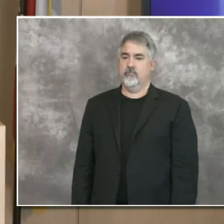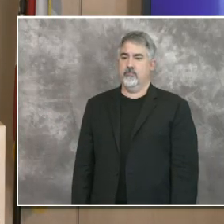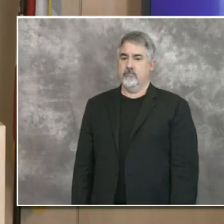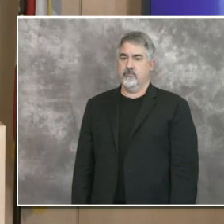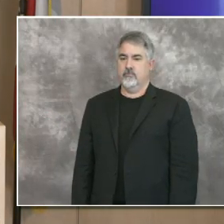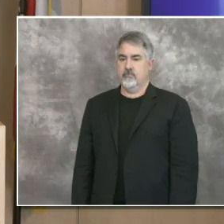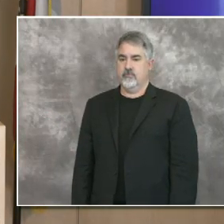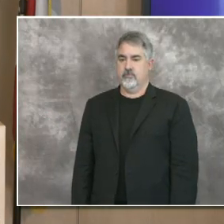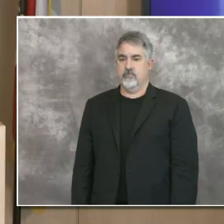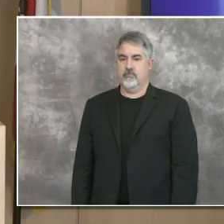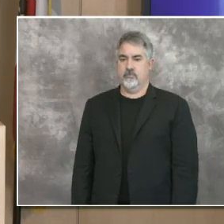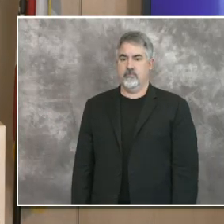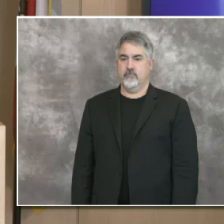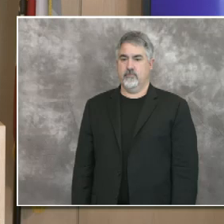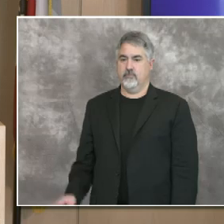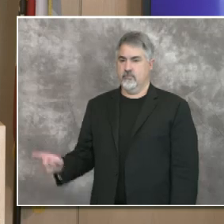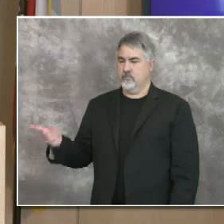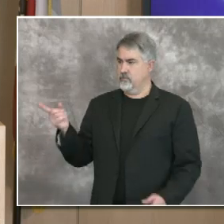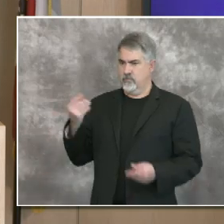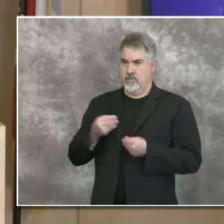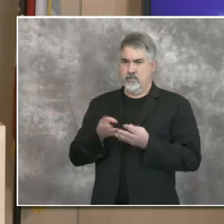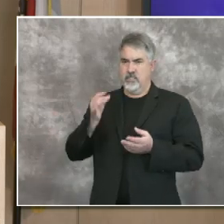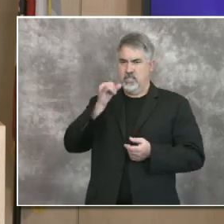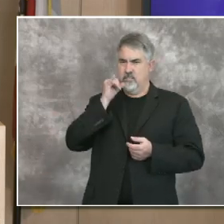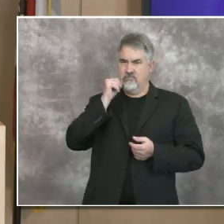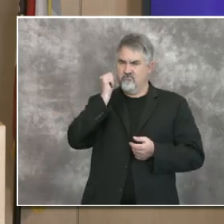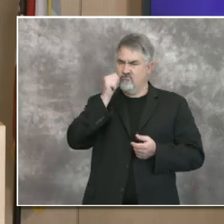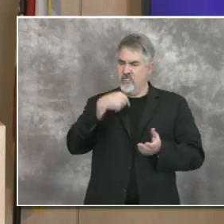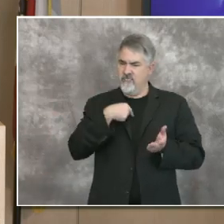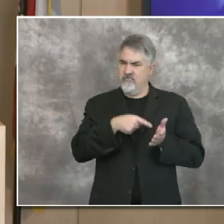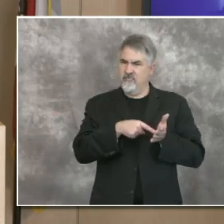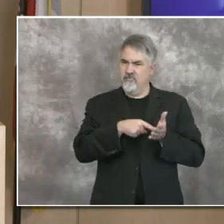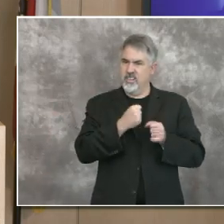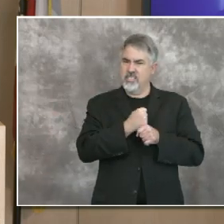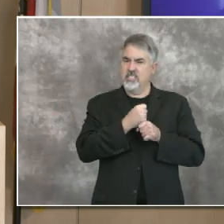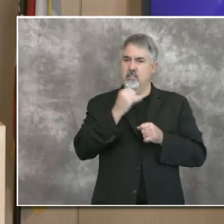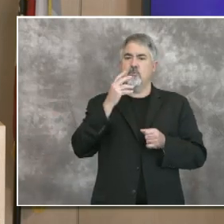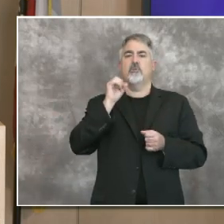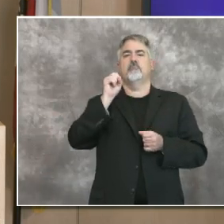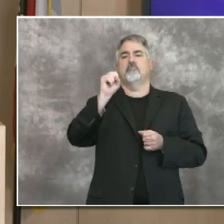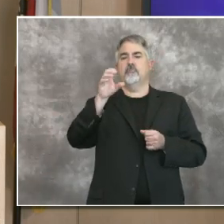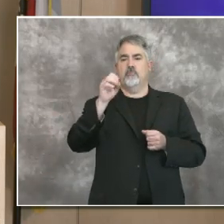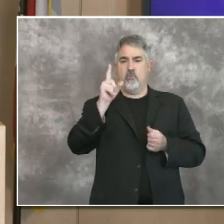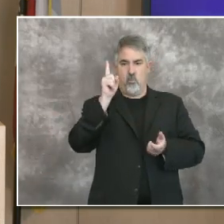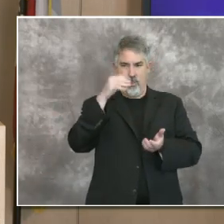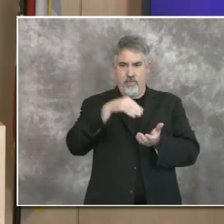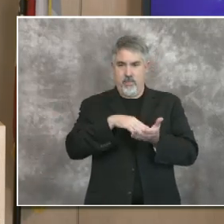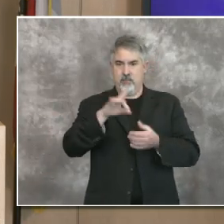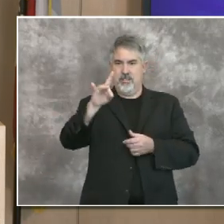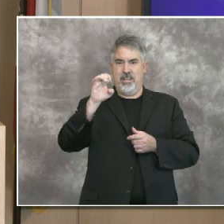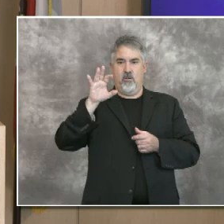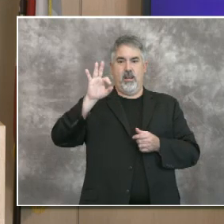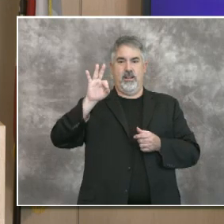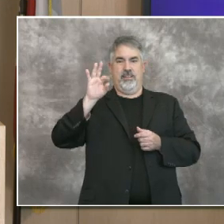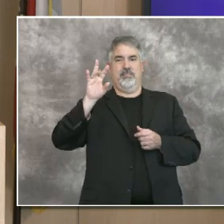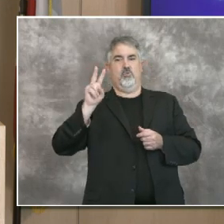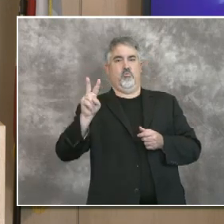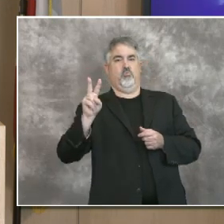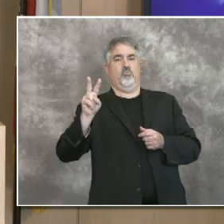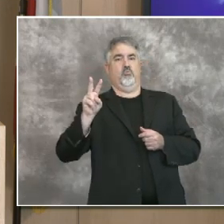daily. We do brief it daily. I just did a few minutes ago, but I'll go through it again with you. It's 1,892 is our